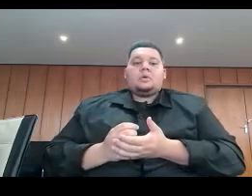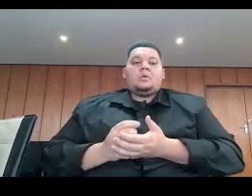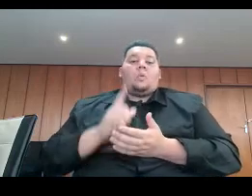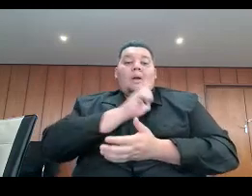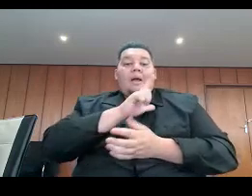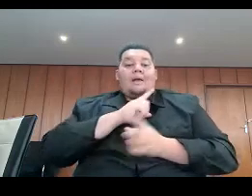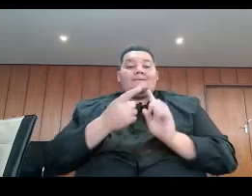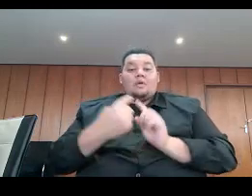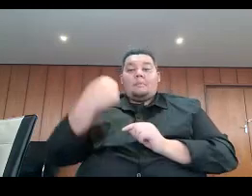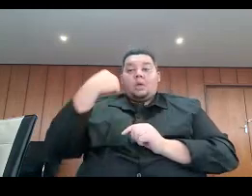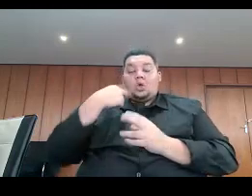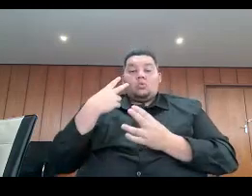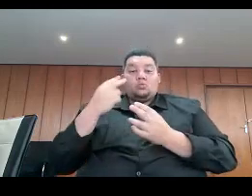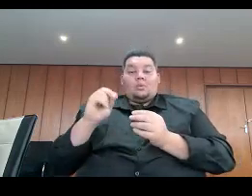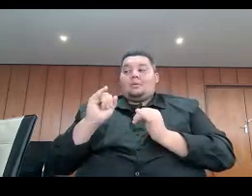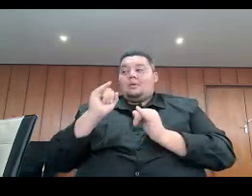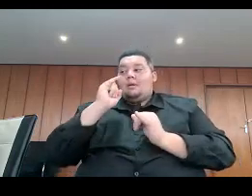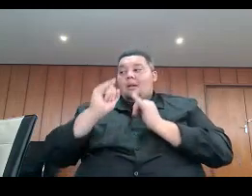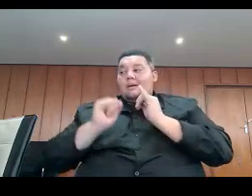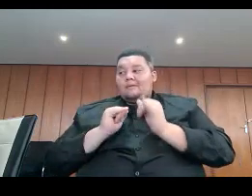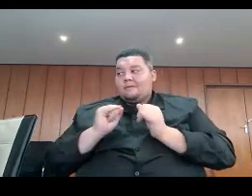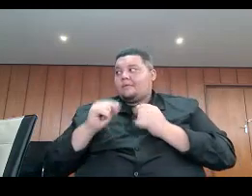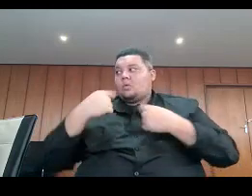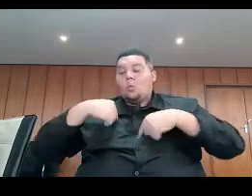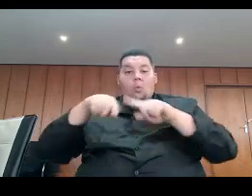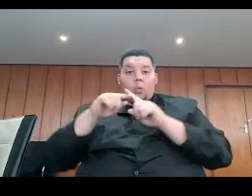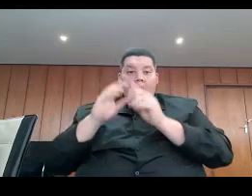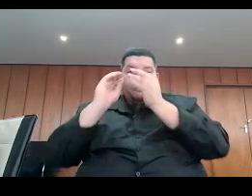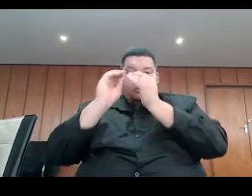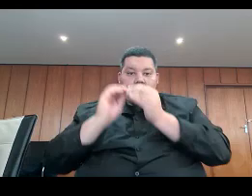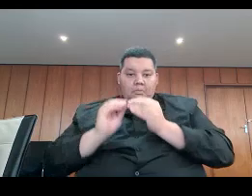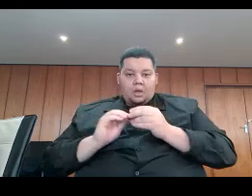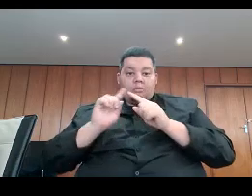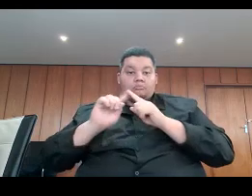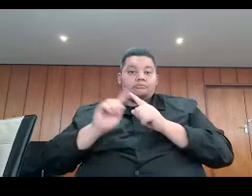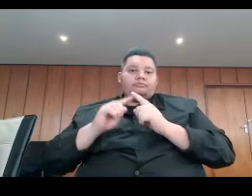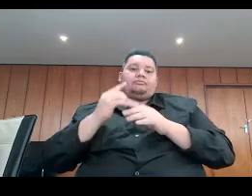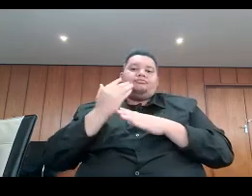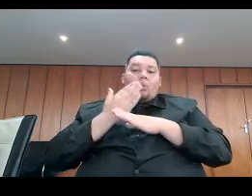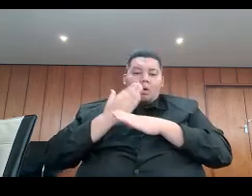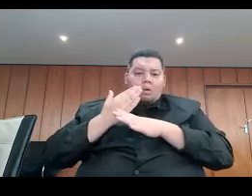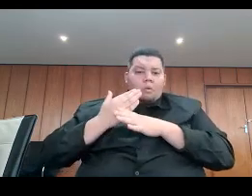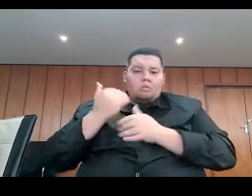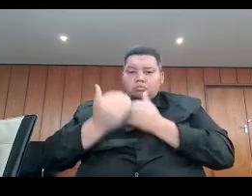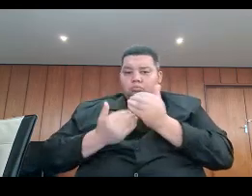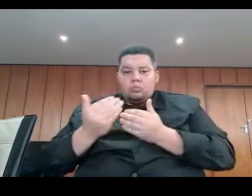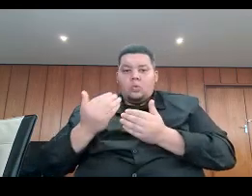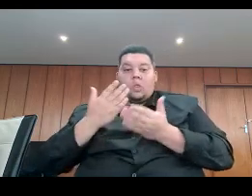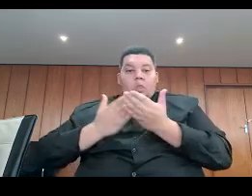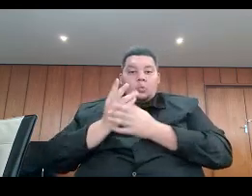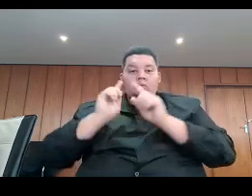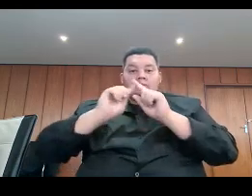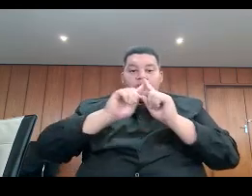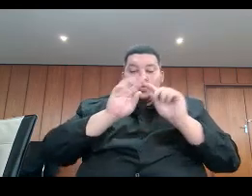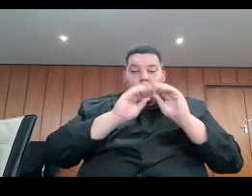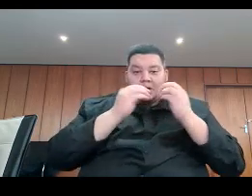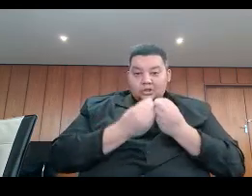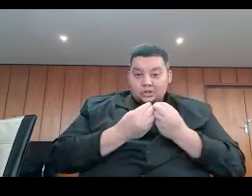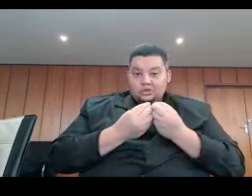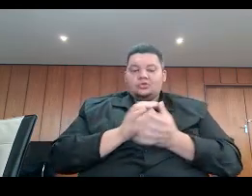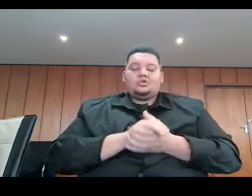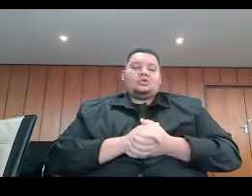since 2011, we were making an effort to do through various organizations,